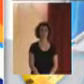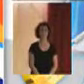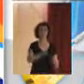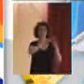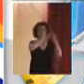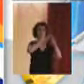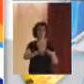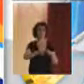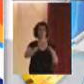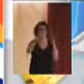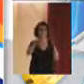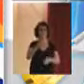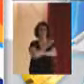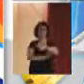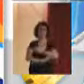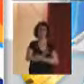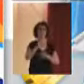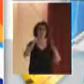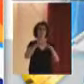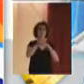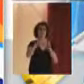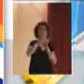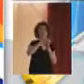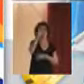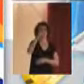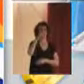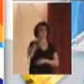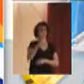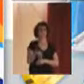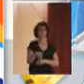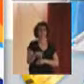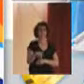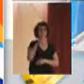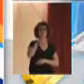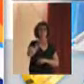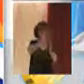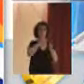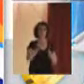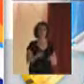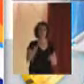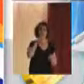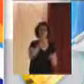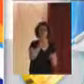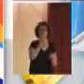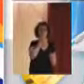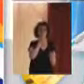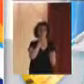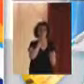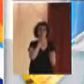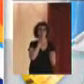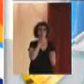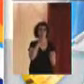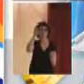As far as the analysis of the disability, we have scales, that is questionnaires, where